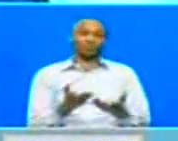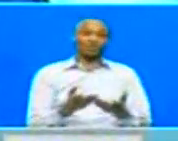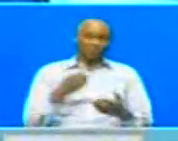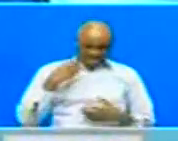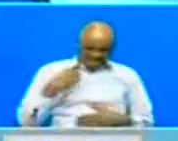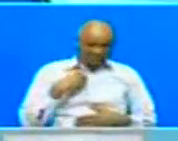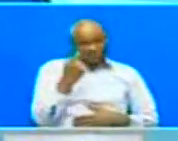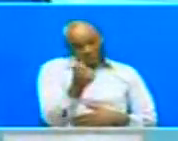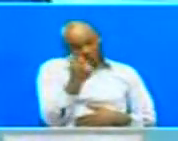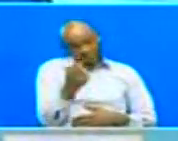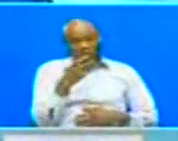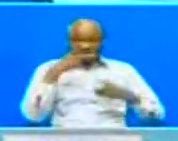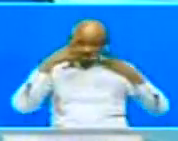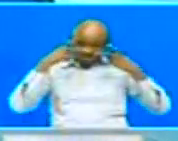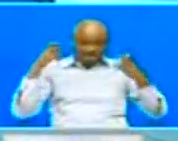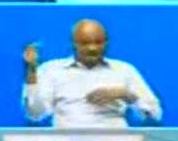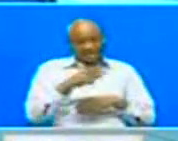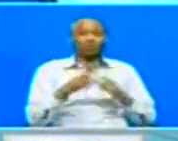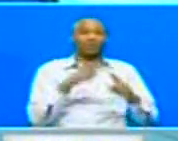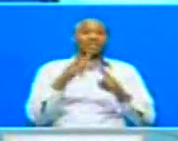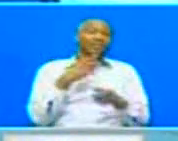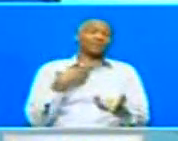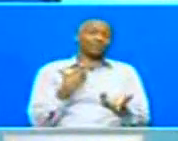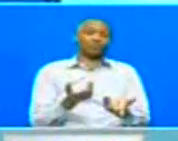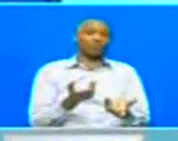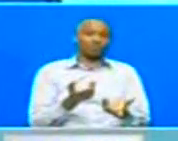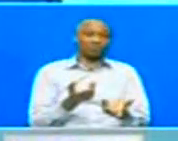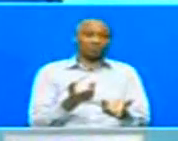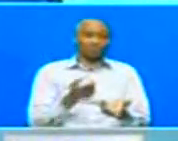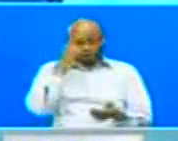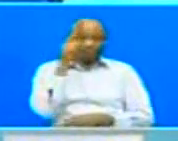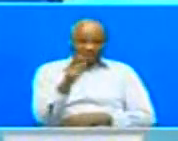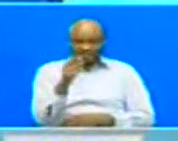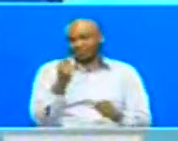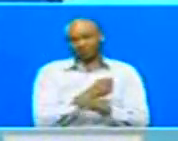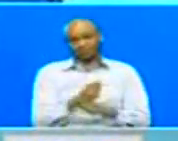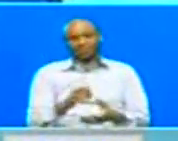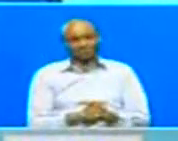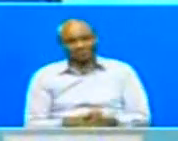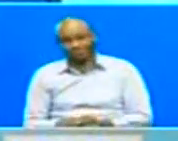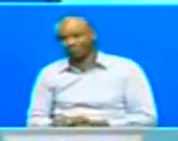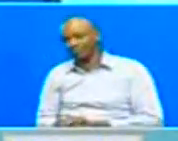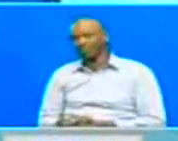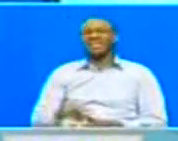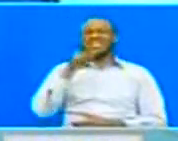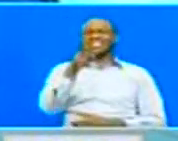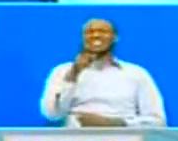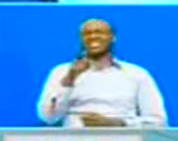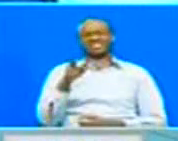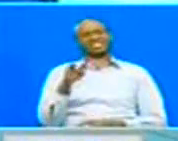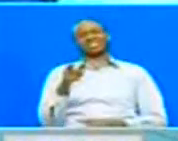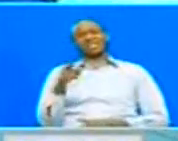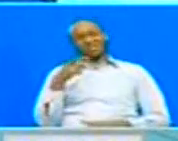a handful of terrorists walked into a university campus and butchered our children. In terms of the tripartite, this is the agreement that Balozi is referring